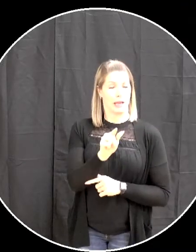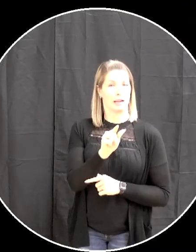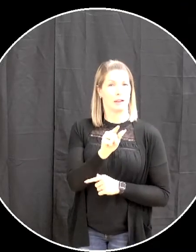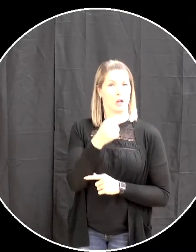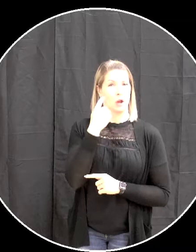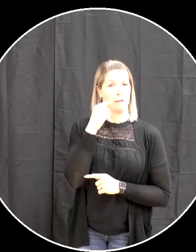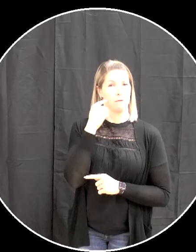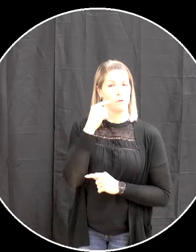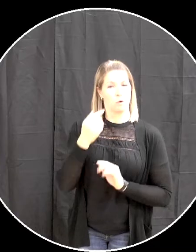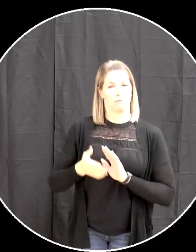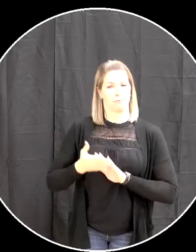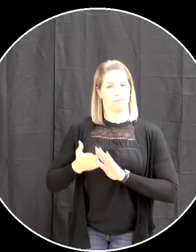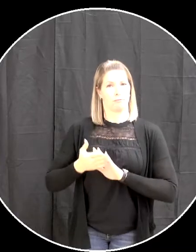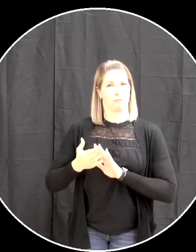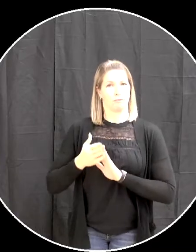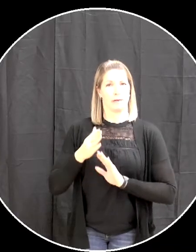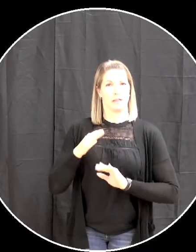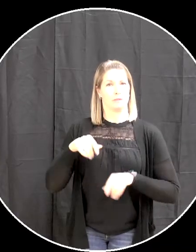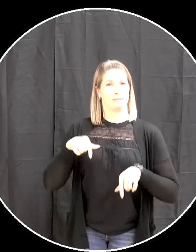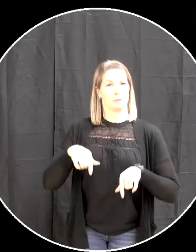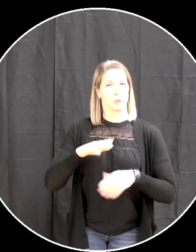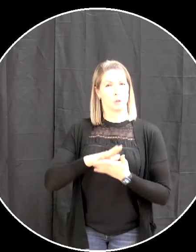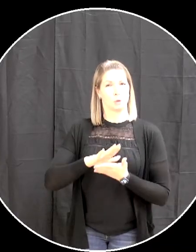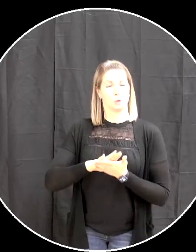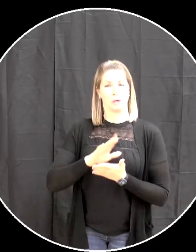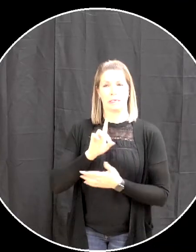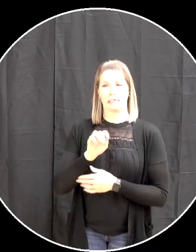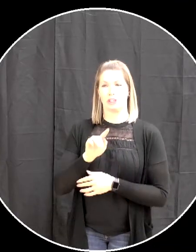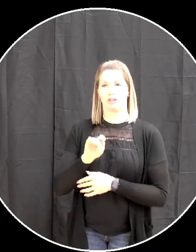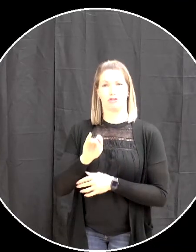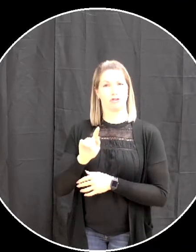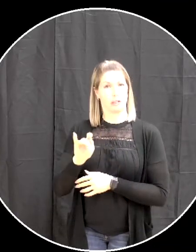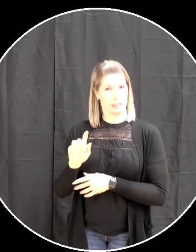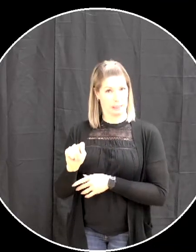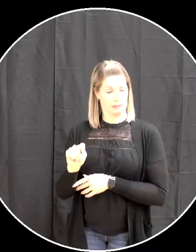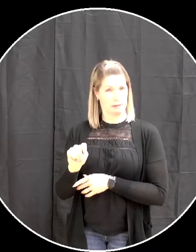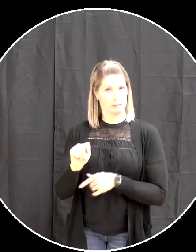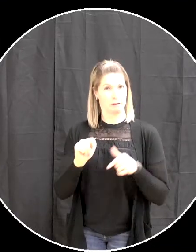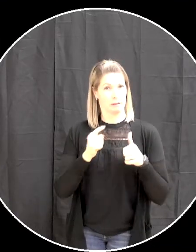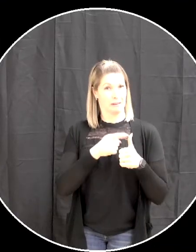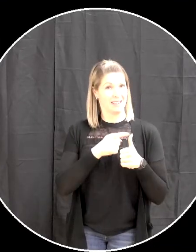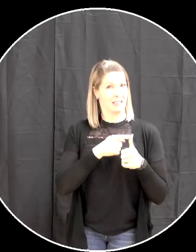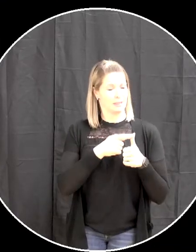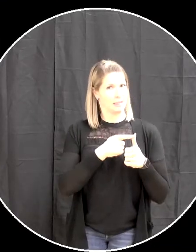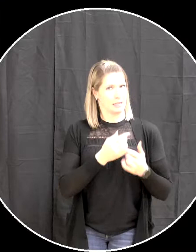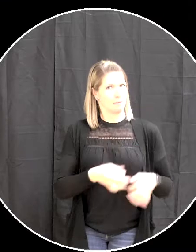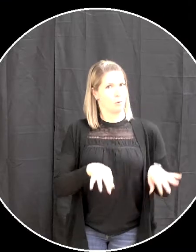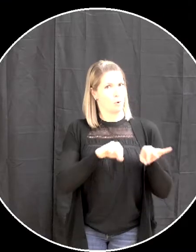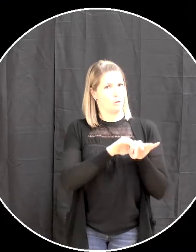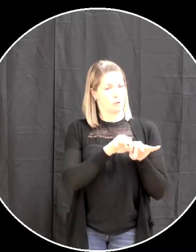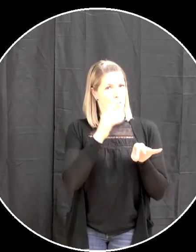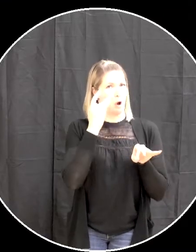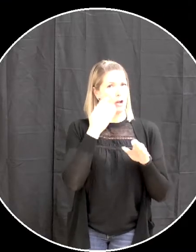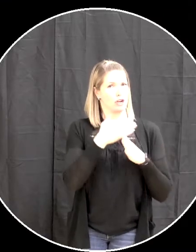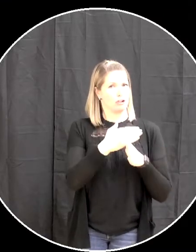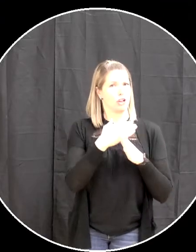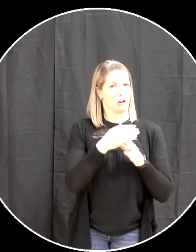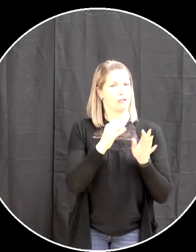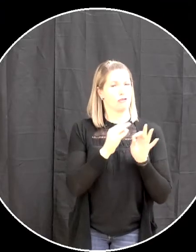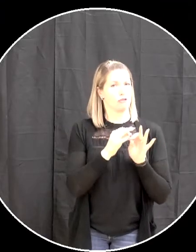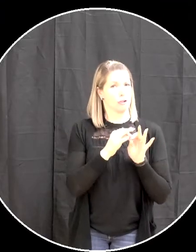district's operations. So this amount is highly significant because of the sheer dollar value of the amount. However,